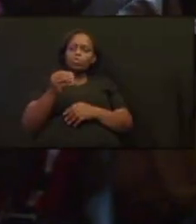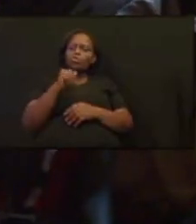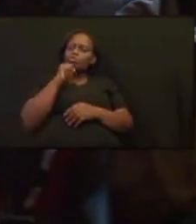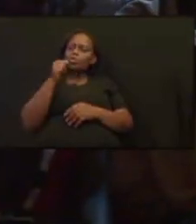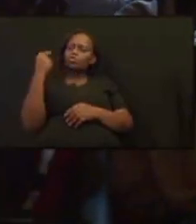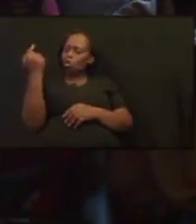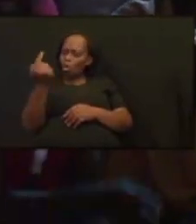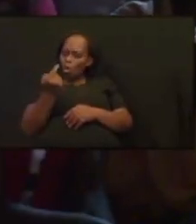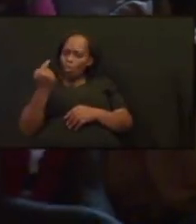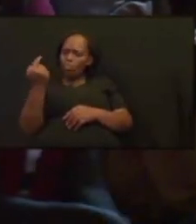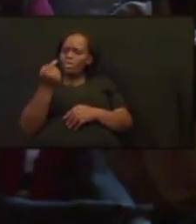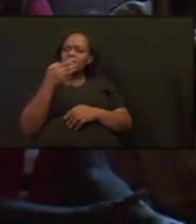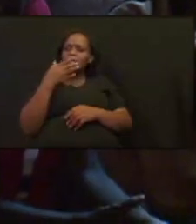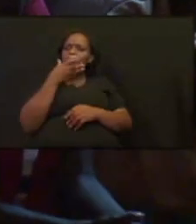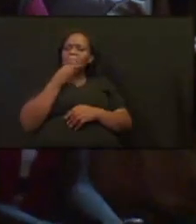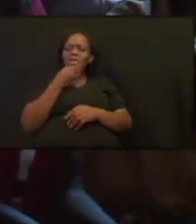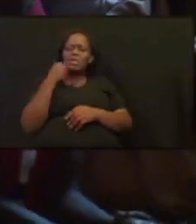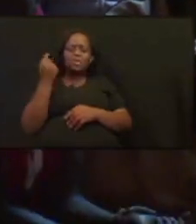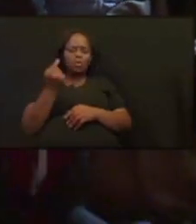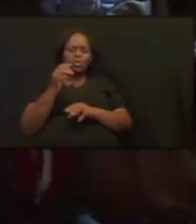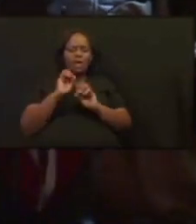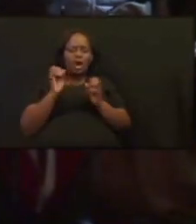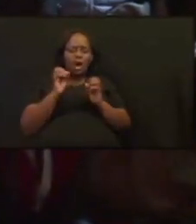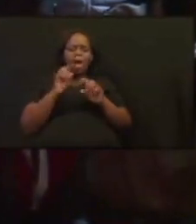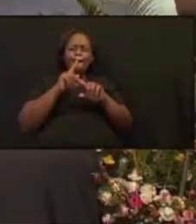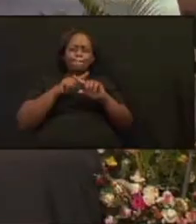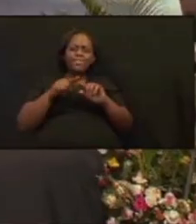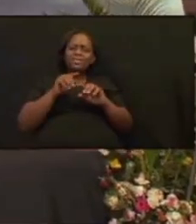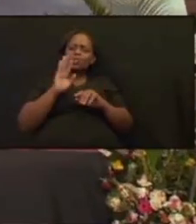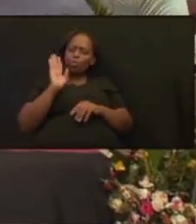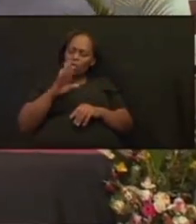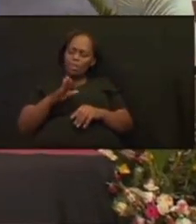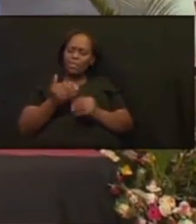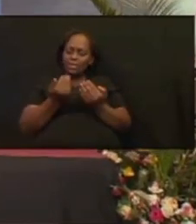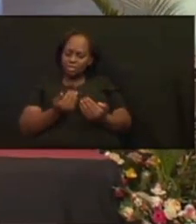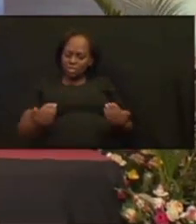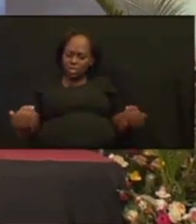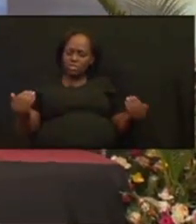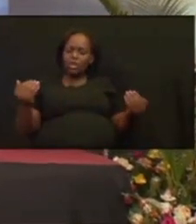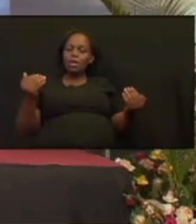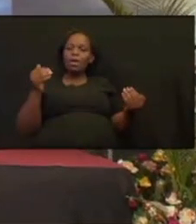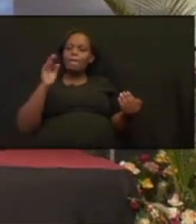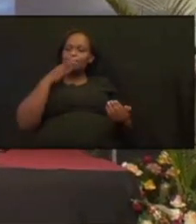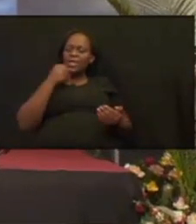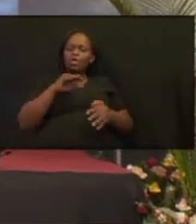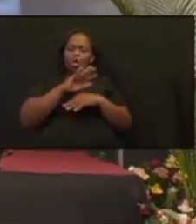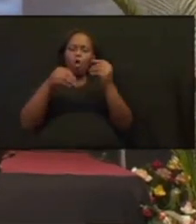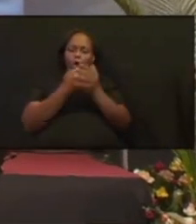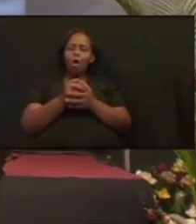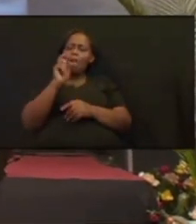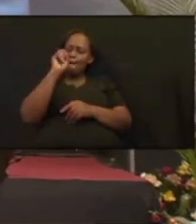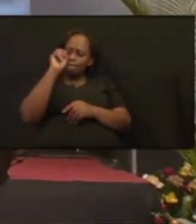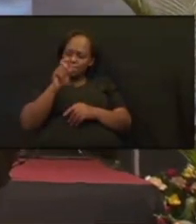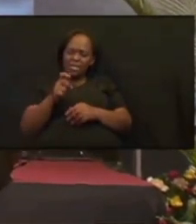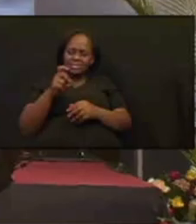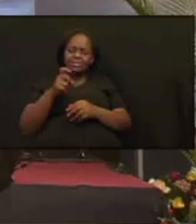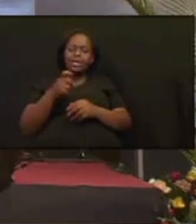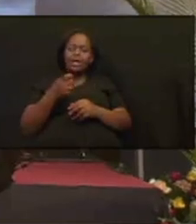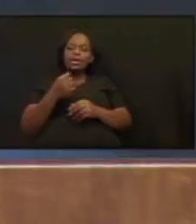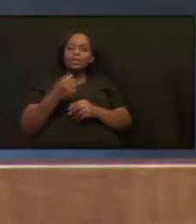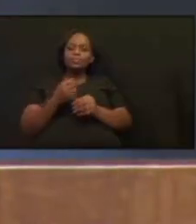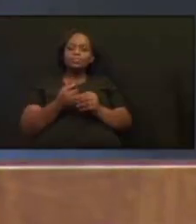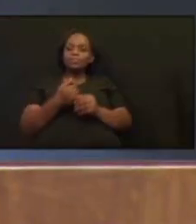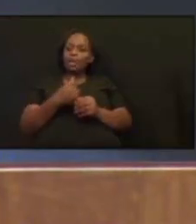are all going. In the name of Jesus, the little children coming to Jesus, that you will see a child of age 12